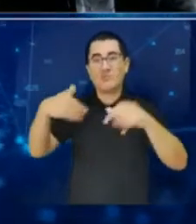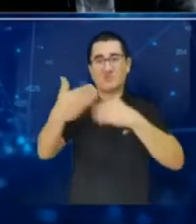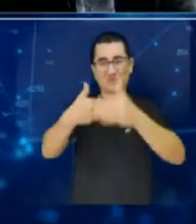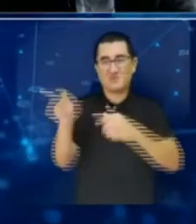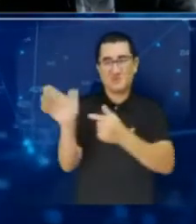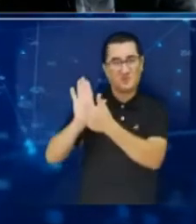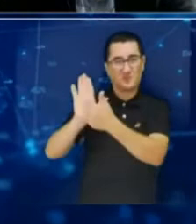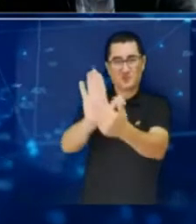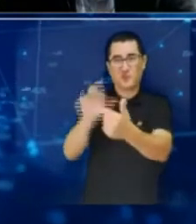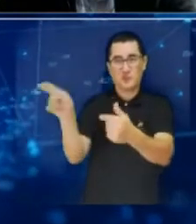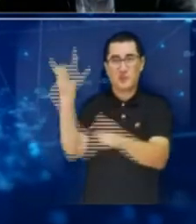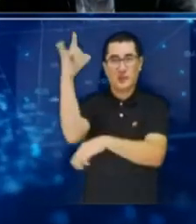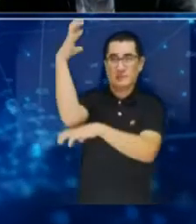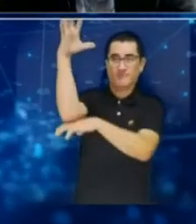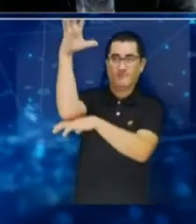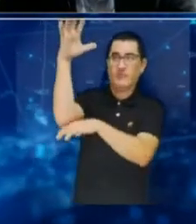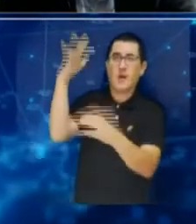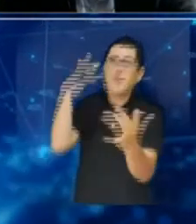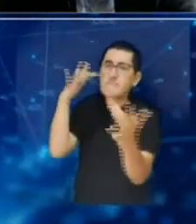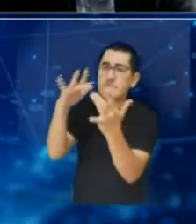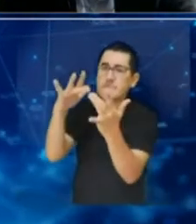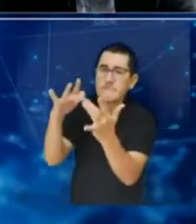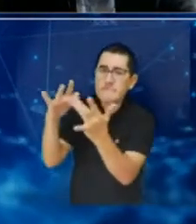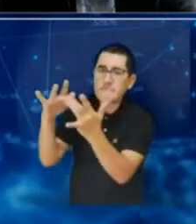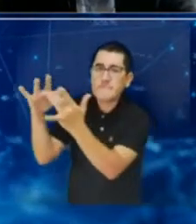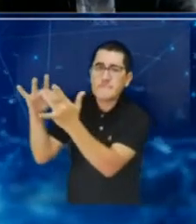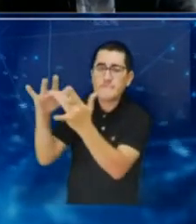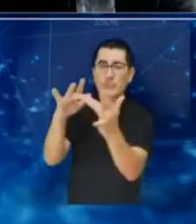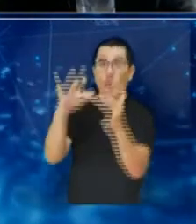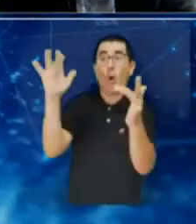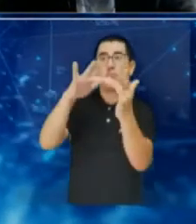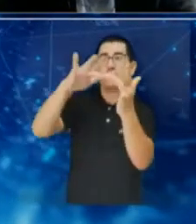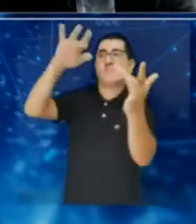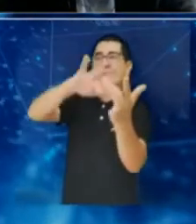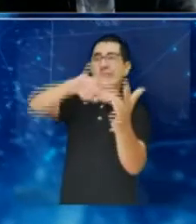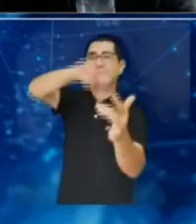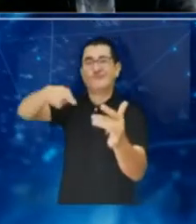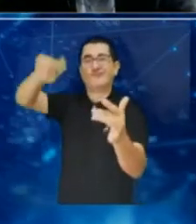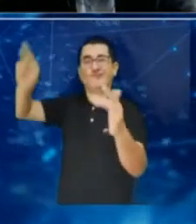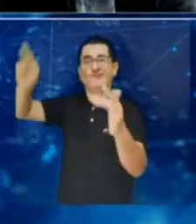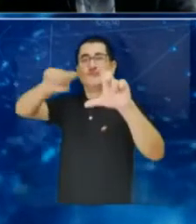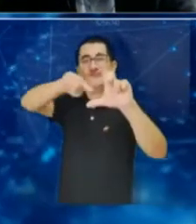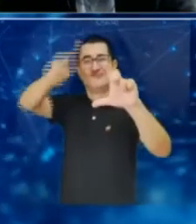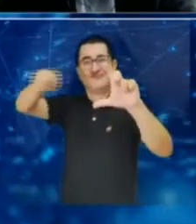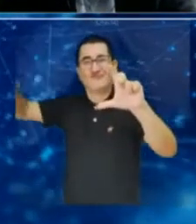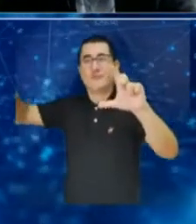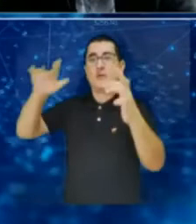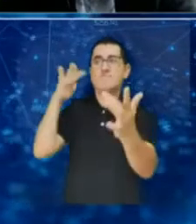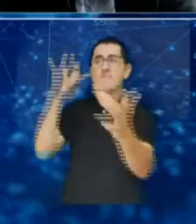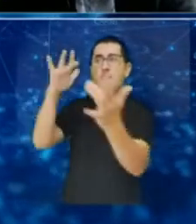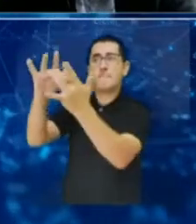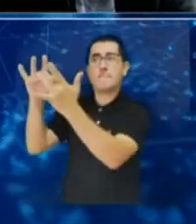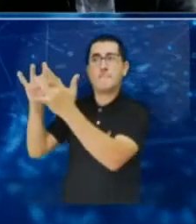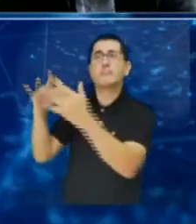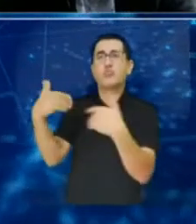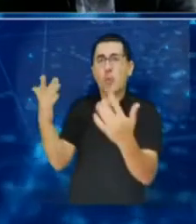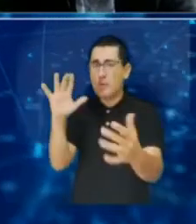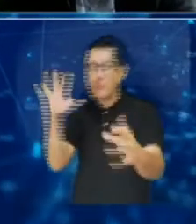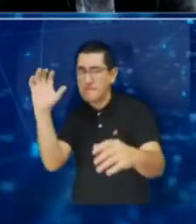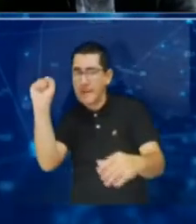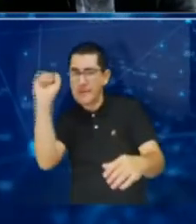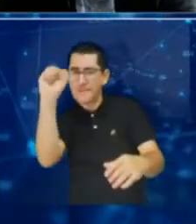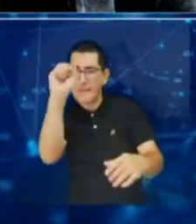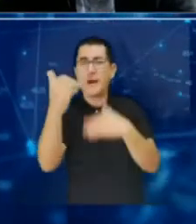exist there in region two for this range of frequencies, specifically mobile satellite services